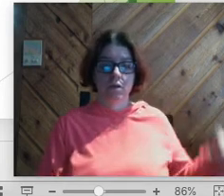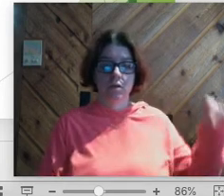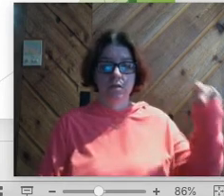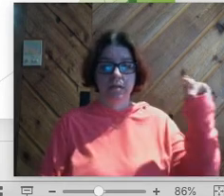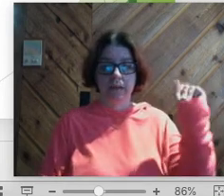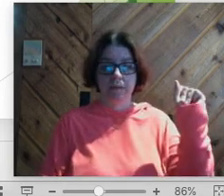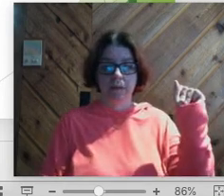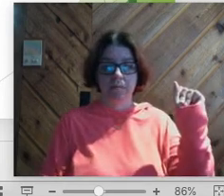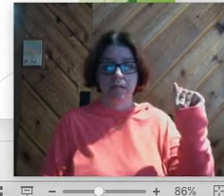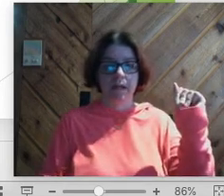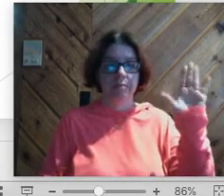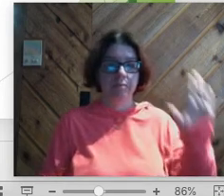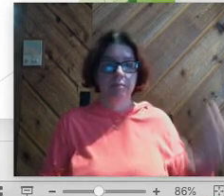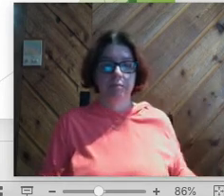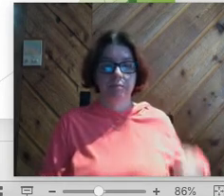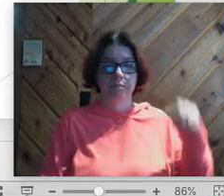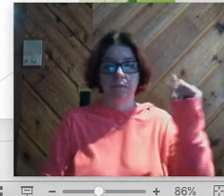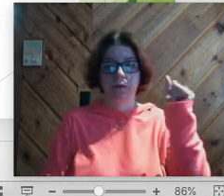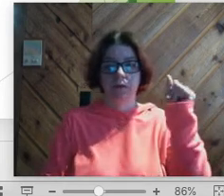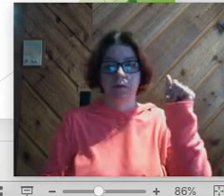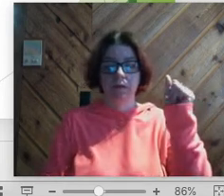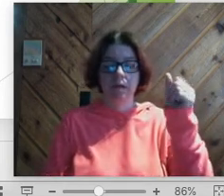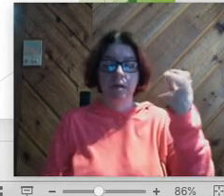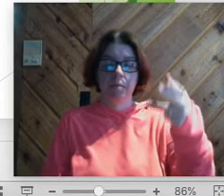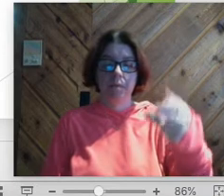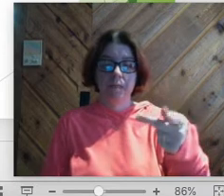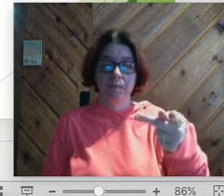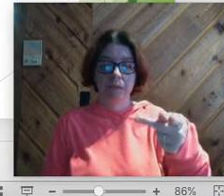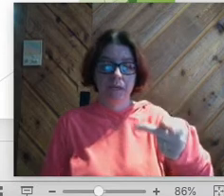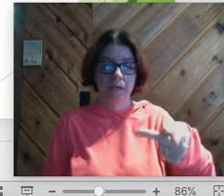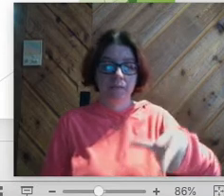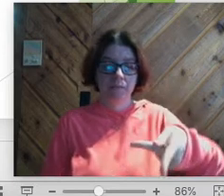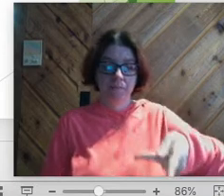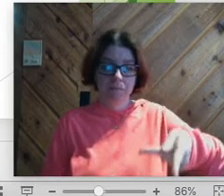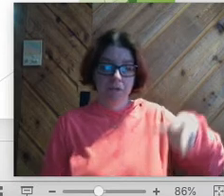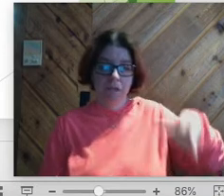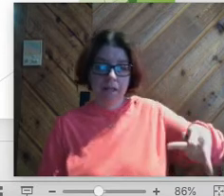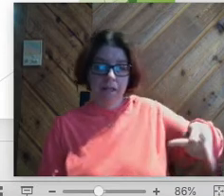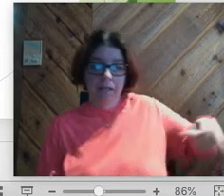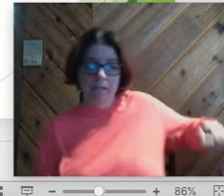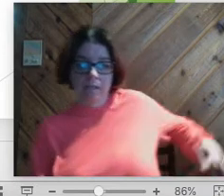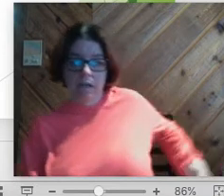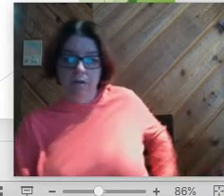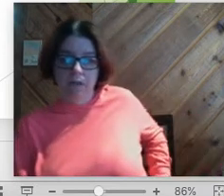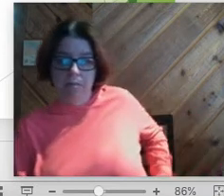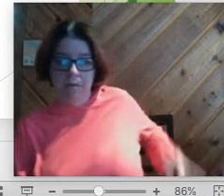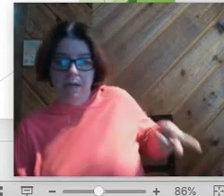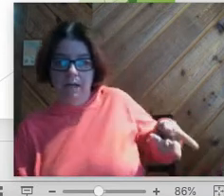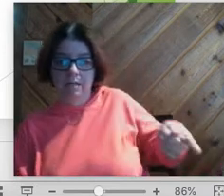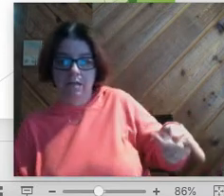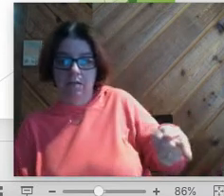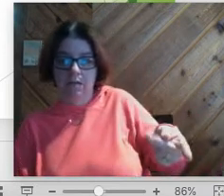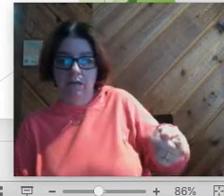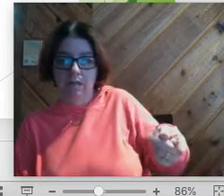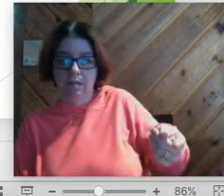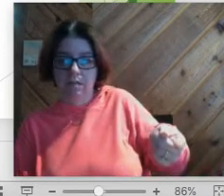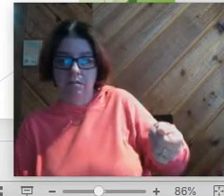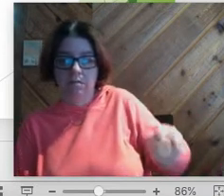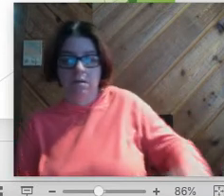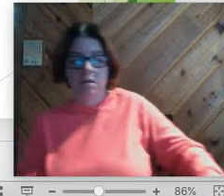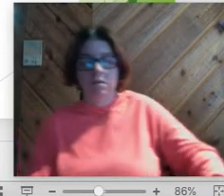Dog. You know, you slap your hip. Snap. Dog. Puppy is a pea. It's going to lay like this on your hip, and it's going to go like